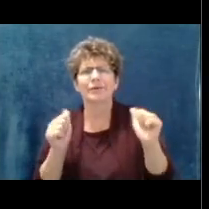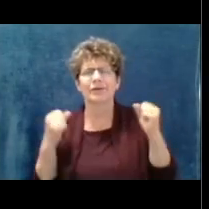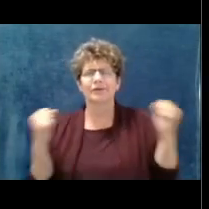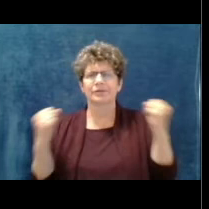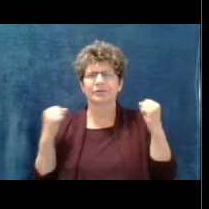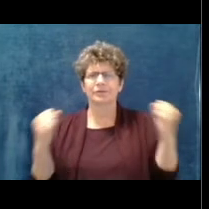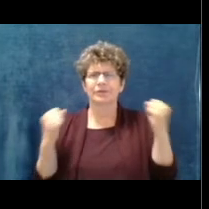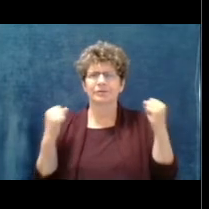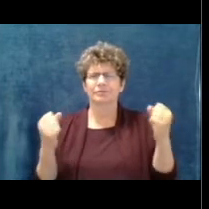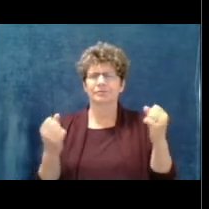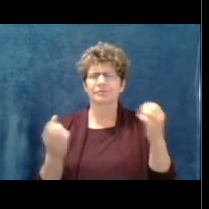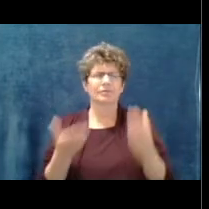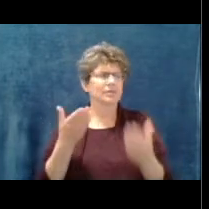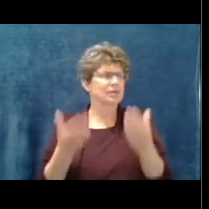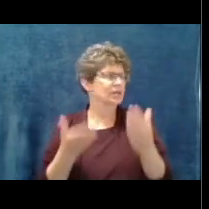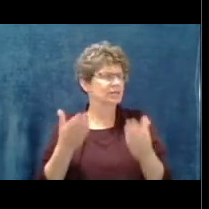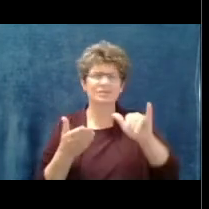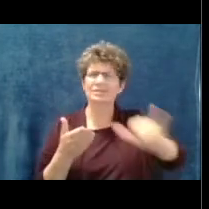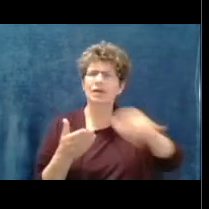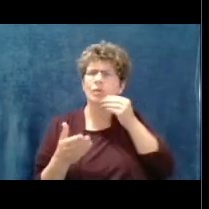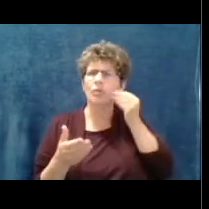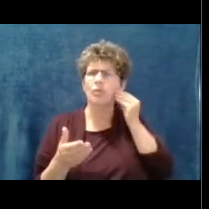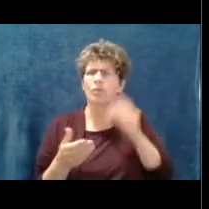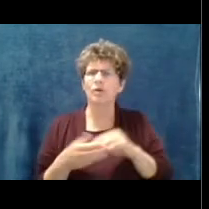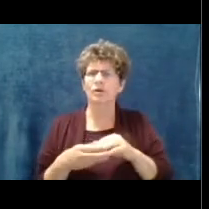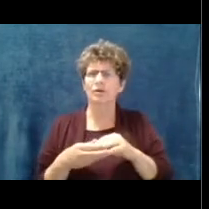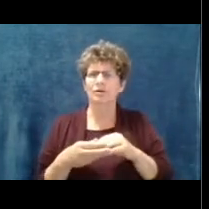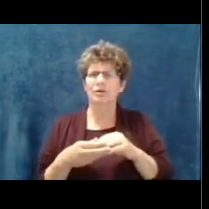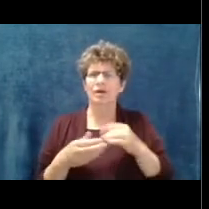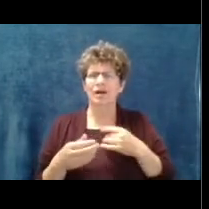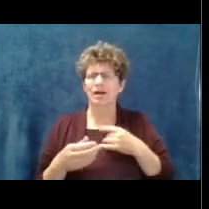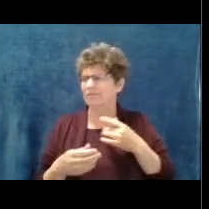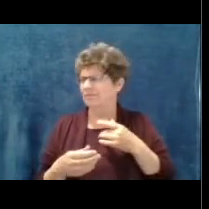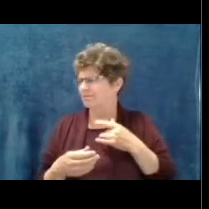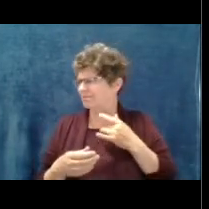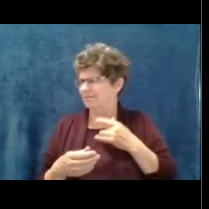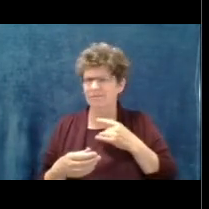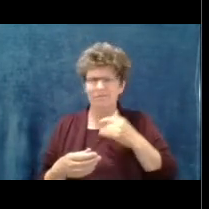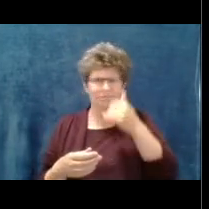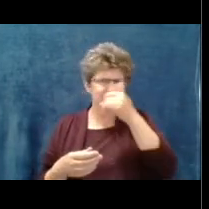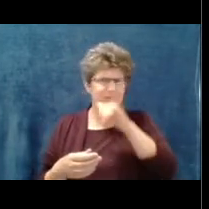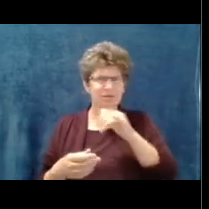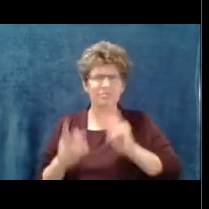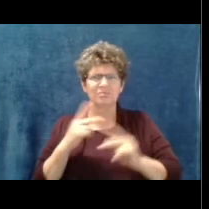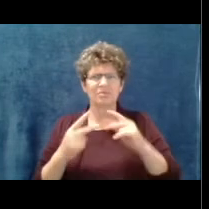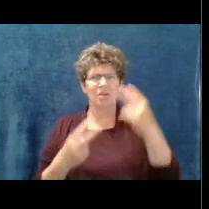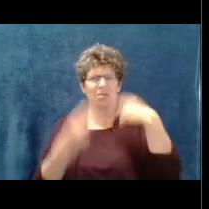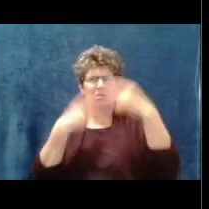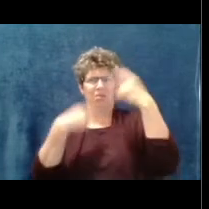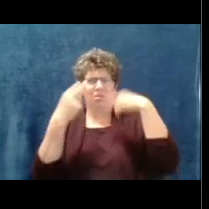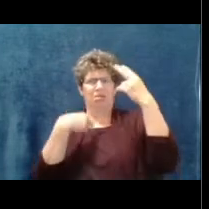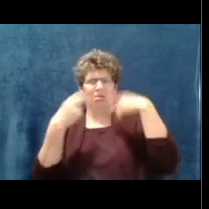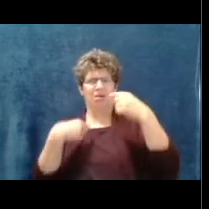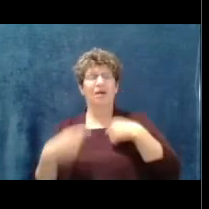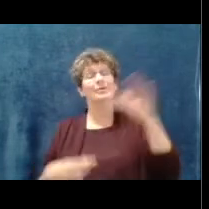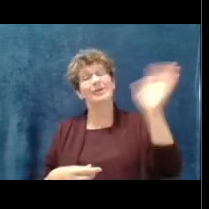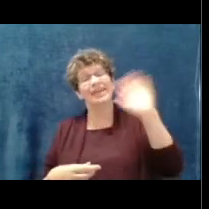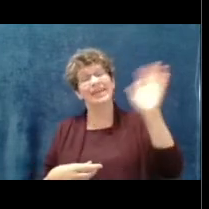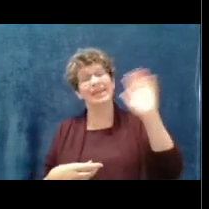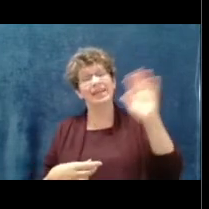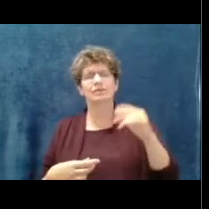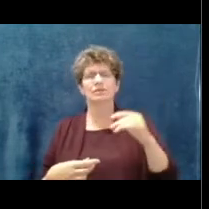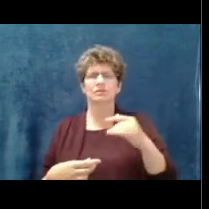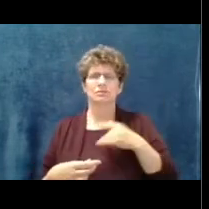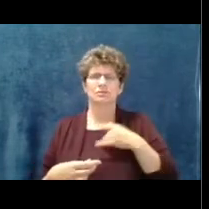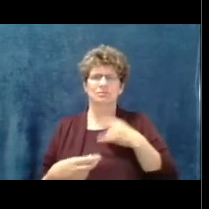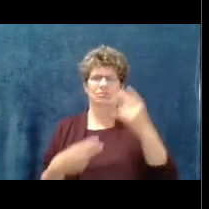an idiot. People are judging me because I'm just waving, and I look strange. And what are your emotions going to be? Well, you're going to feel pretty sad, I think,